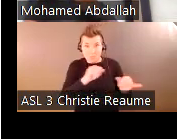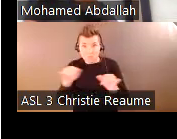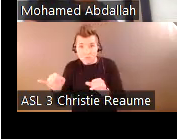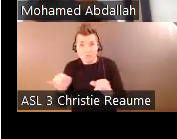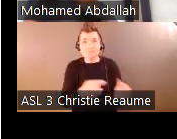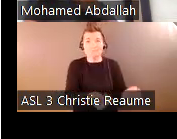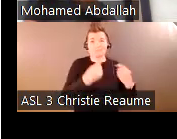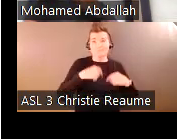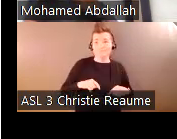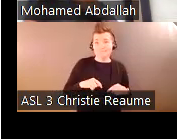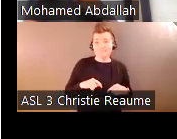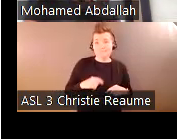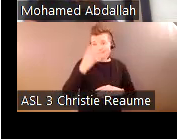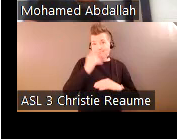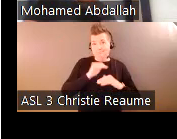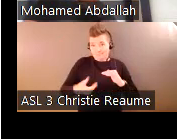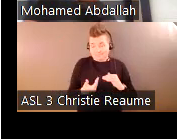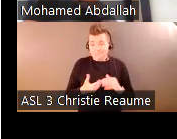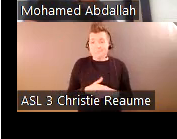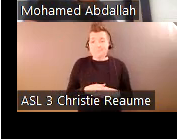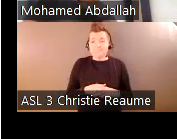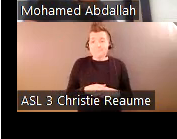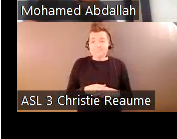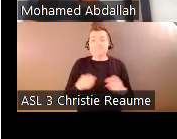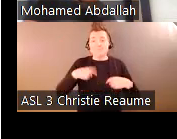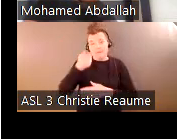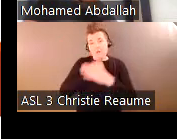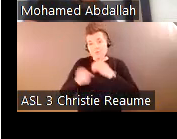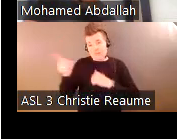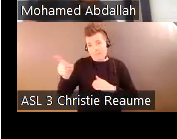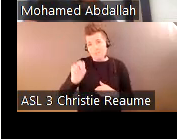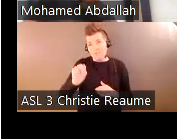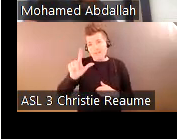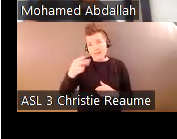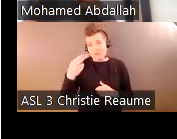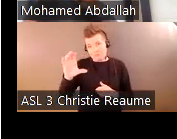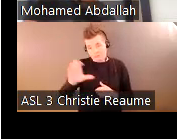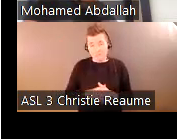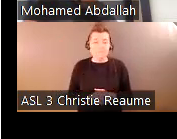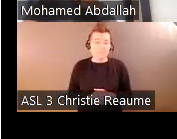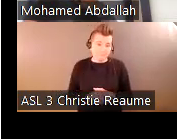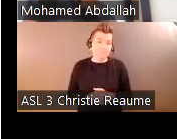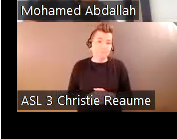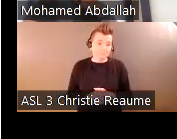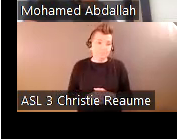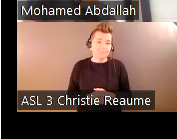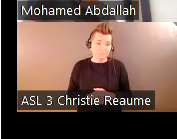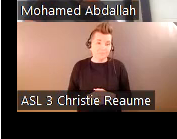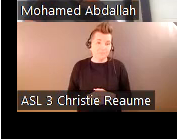shelters. And we fall under that as well. But we also work with,